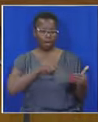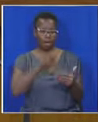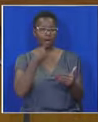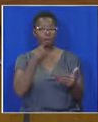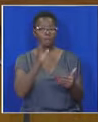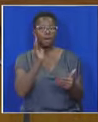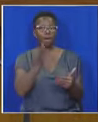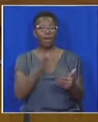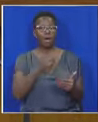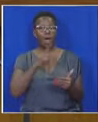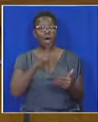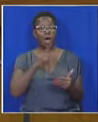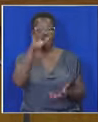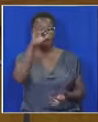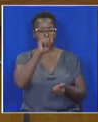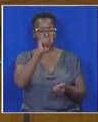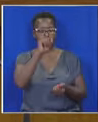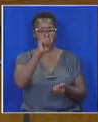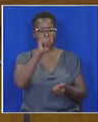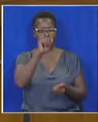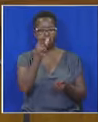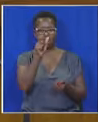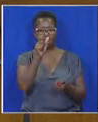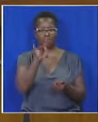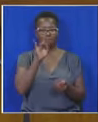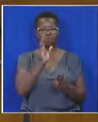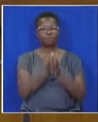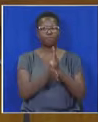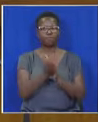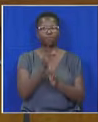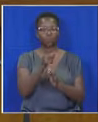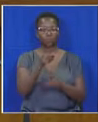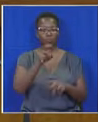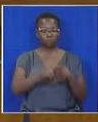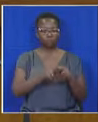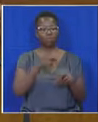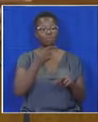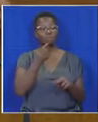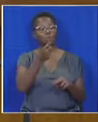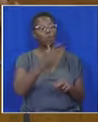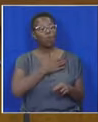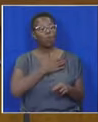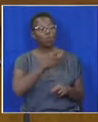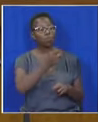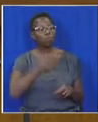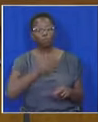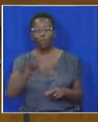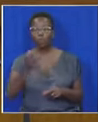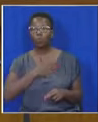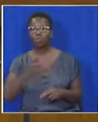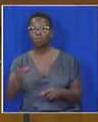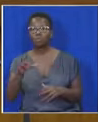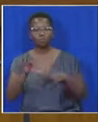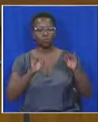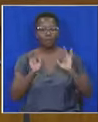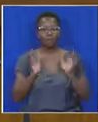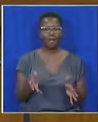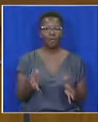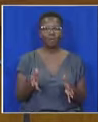just shortlist and pick one applicant. So basically you sit there and you say, who do you want, who do you want, who do you want? And